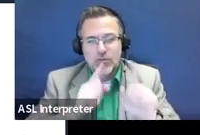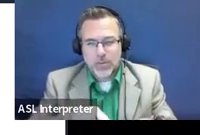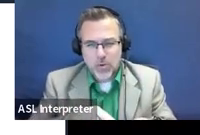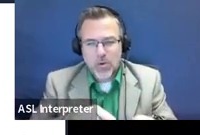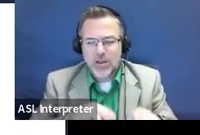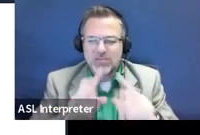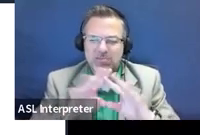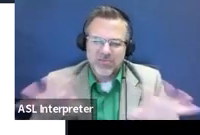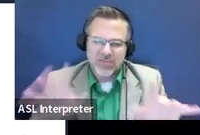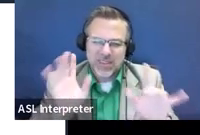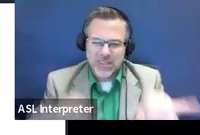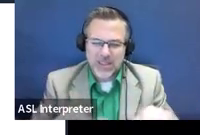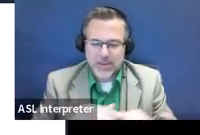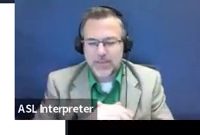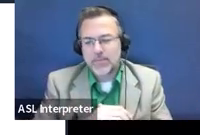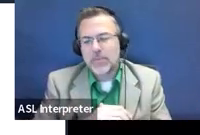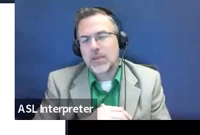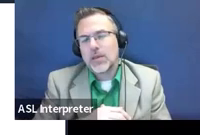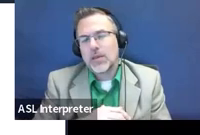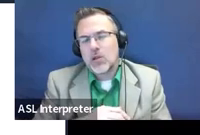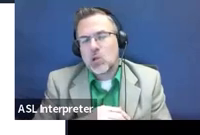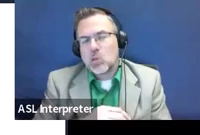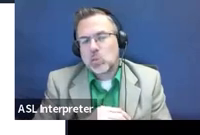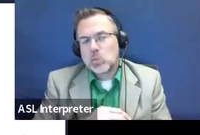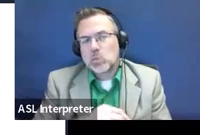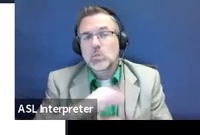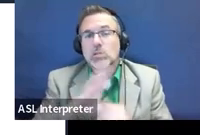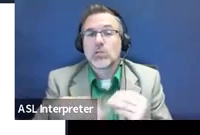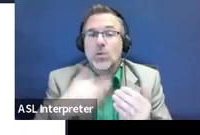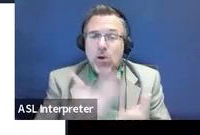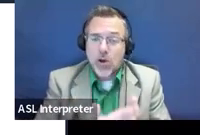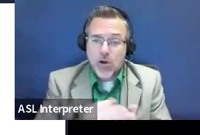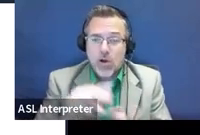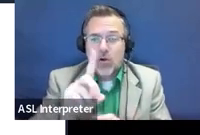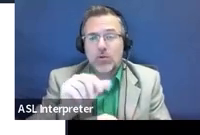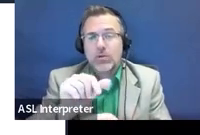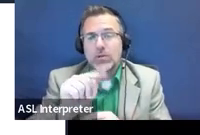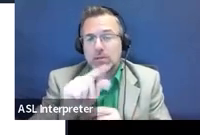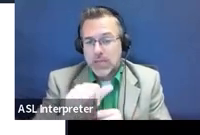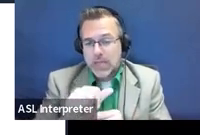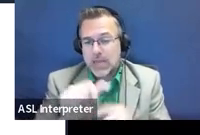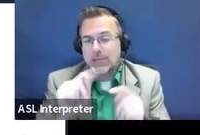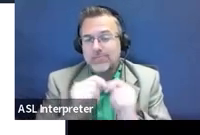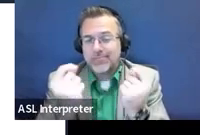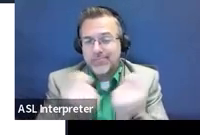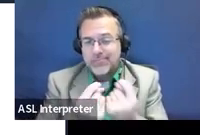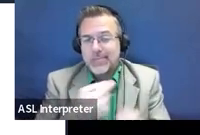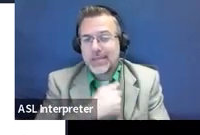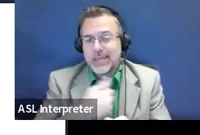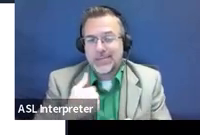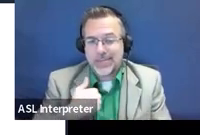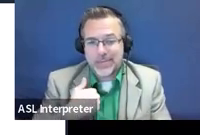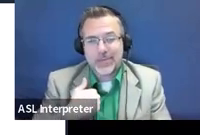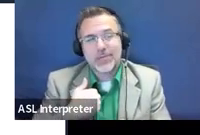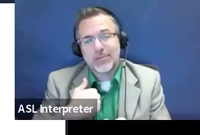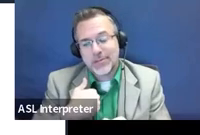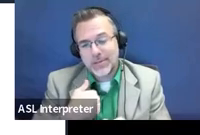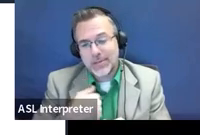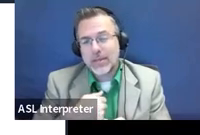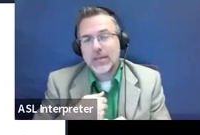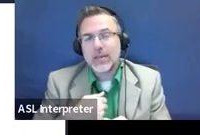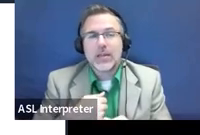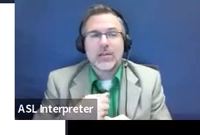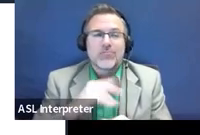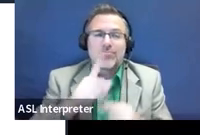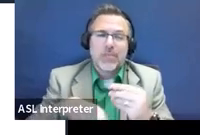So yeah, so this is where you're going to put all of your data. Hopefully your team members that come to your meetings come with data